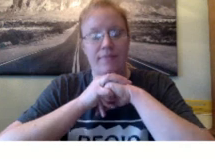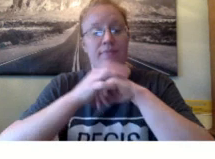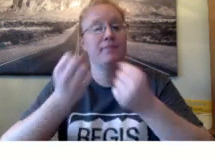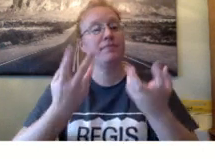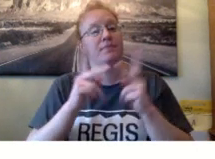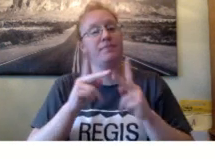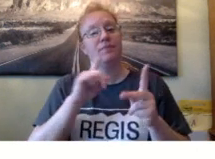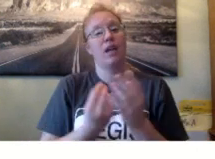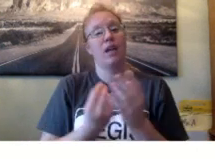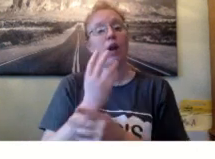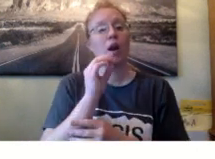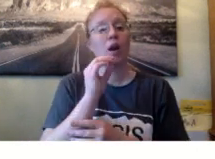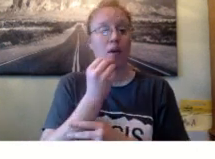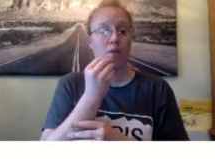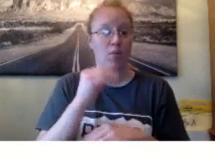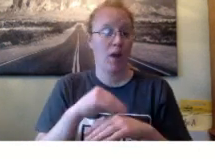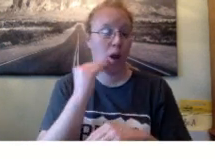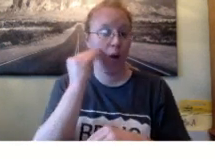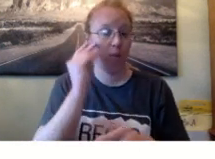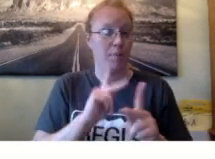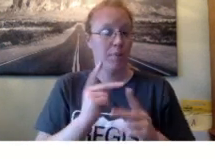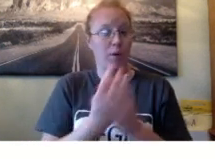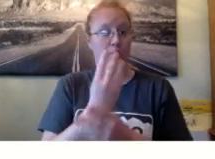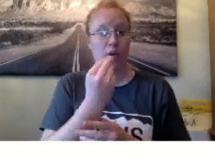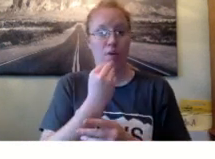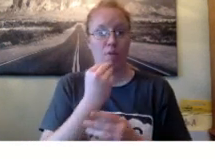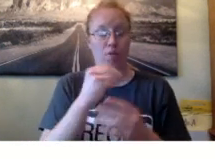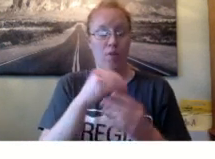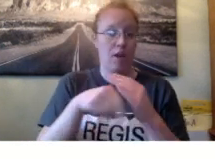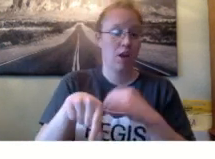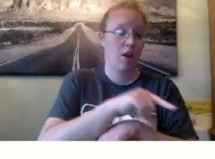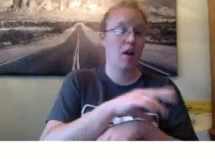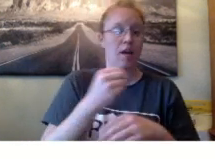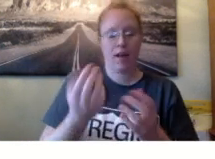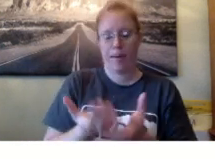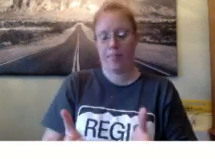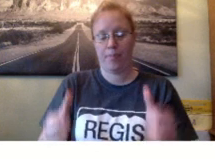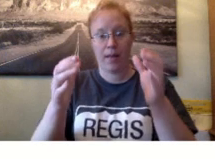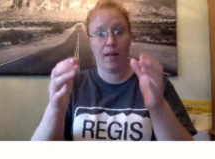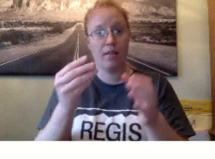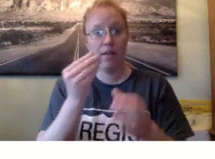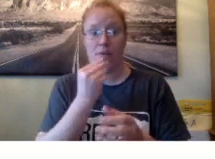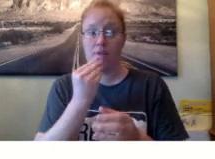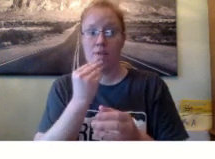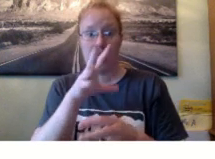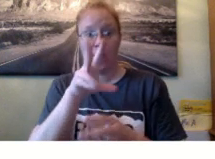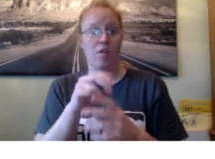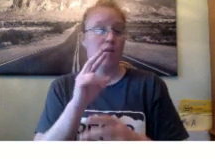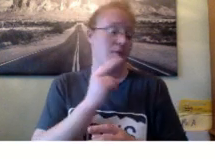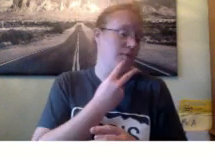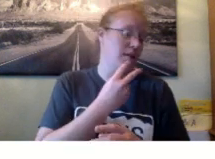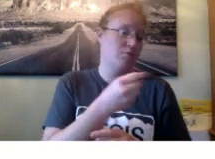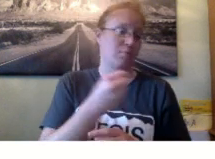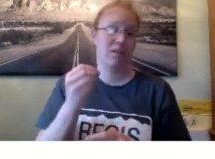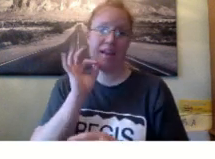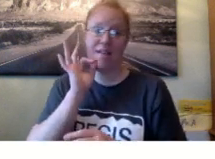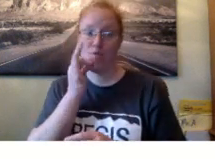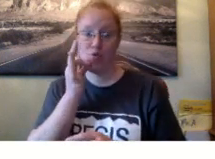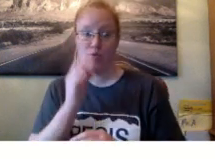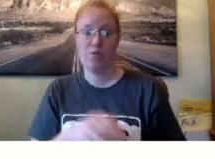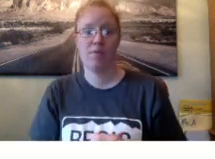Many people are growing food at home. People are growing food in gardens and pots. The foods include vegetables and